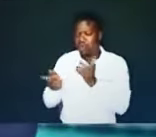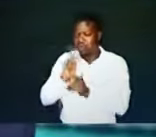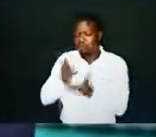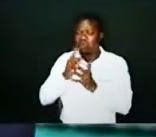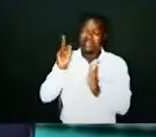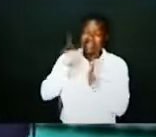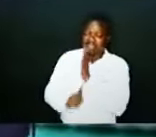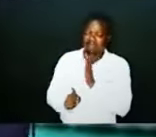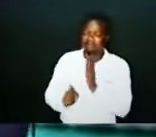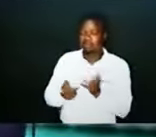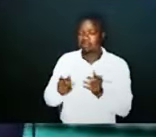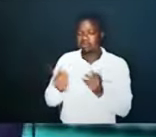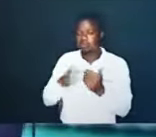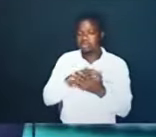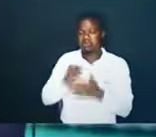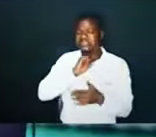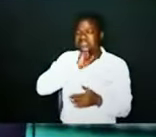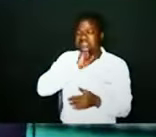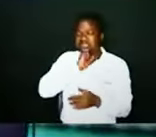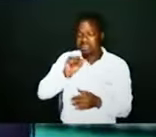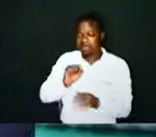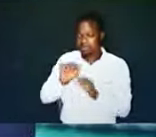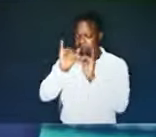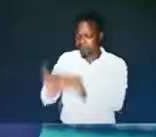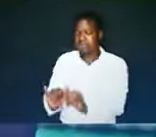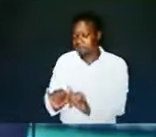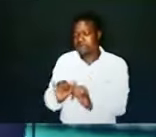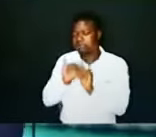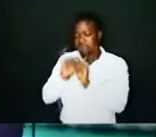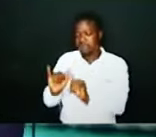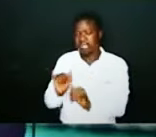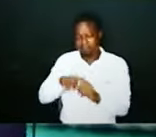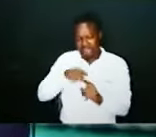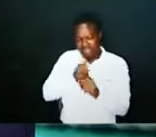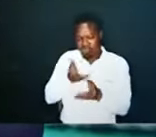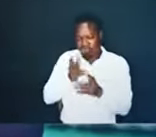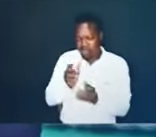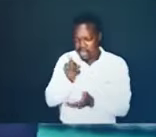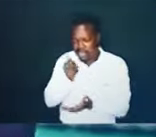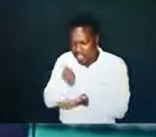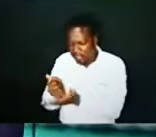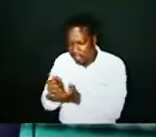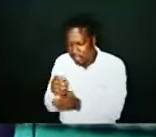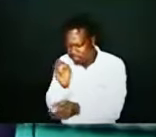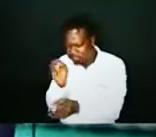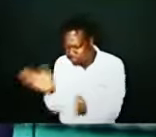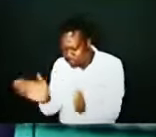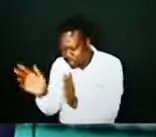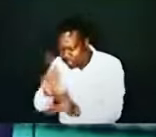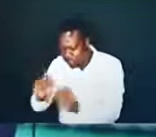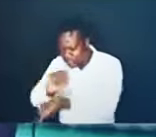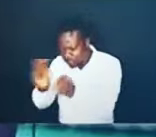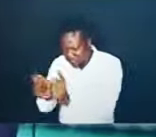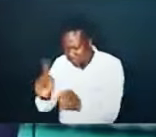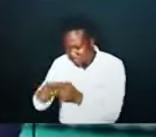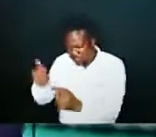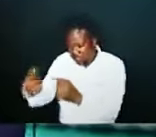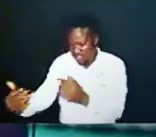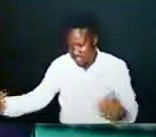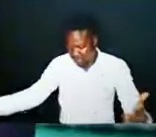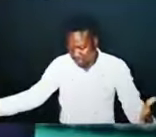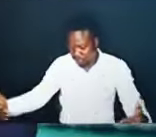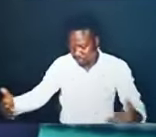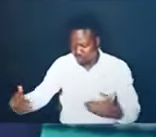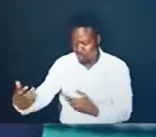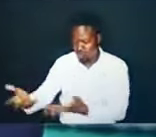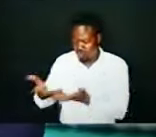shim everyone, Samunda, Bribiam or Hesse, or Bema Fufrumpo, Abejedi. They refused to compromise on their beliefs. One power